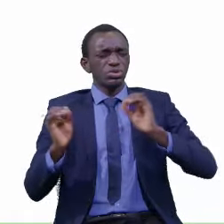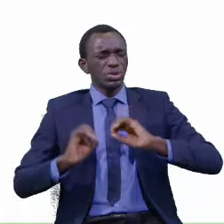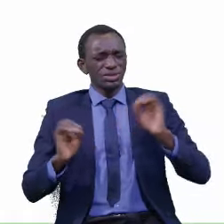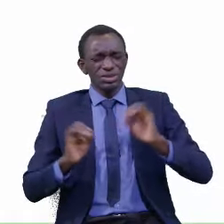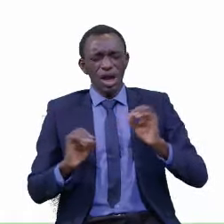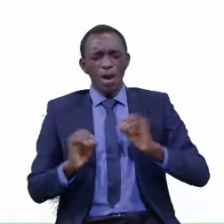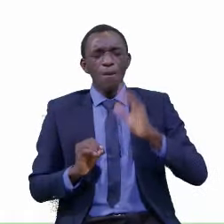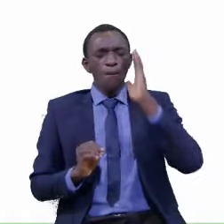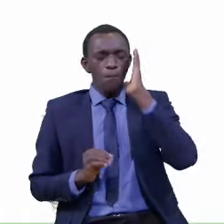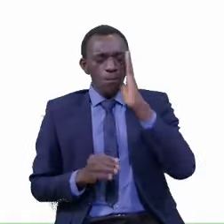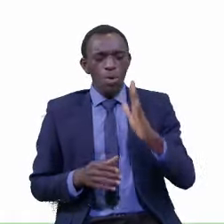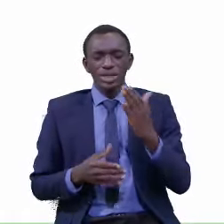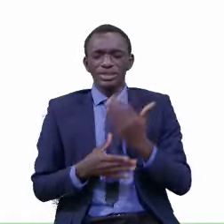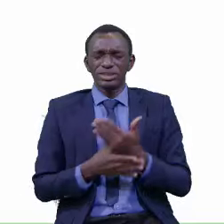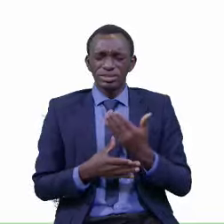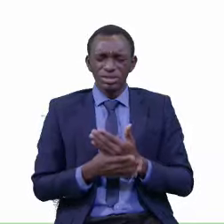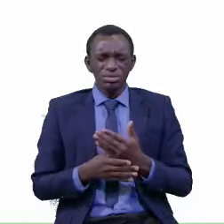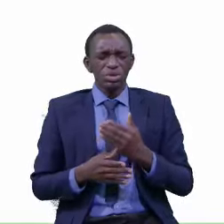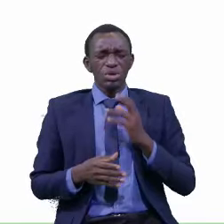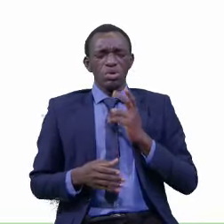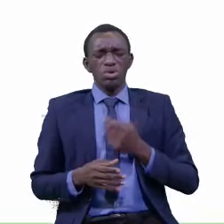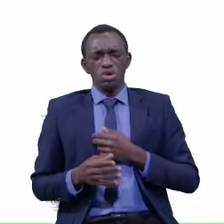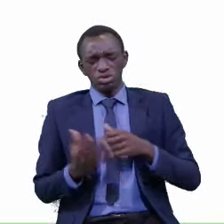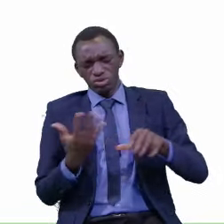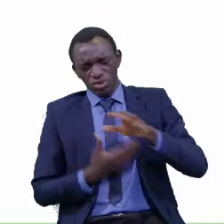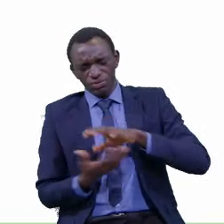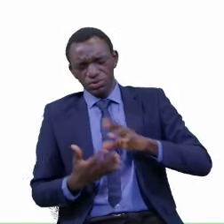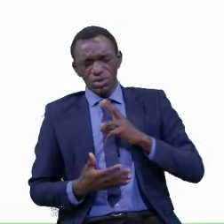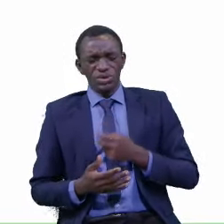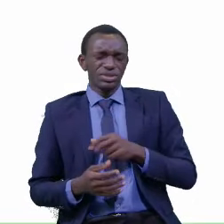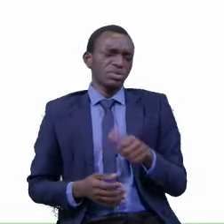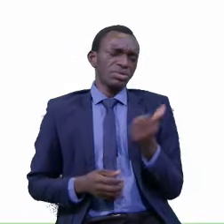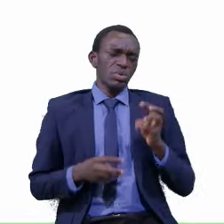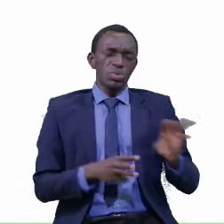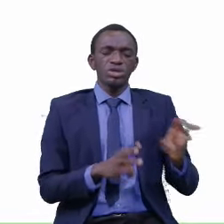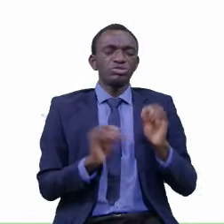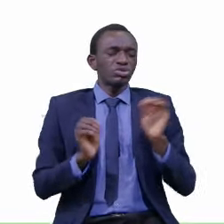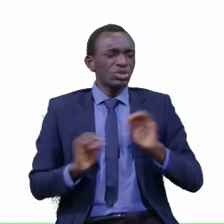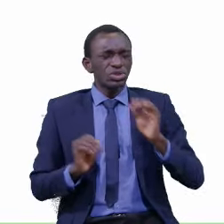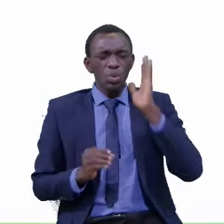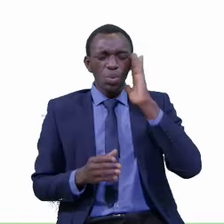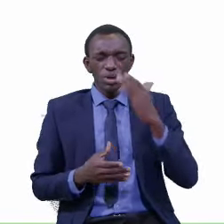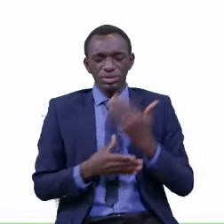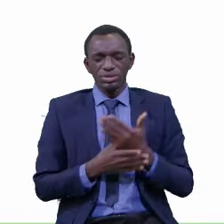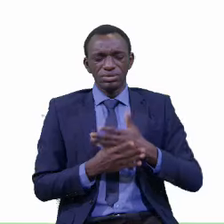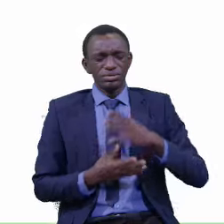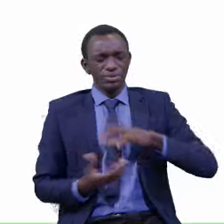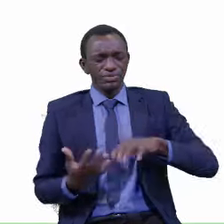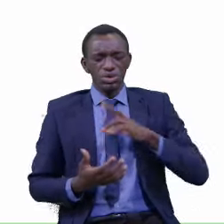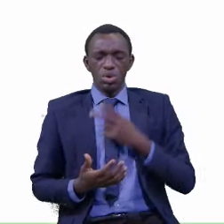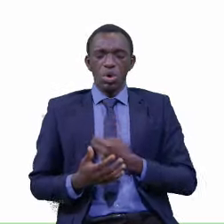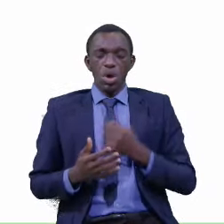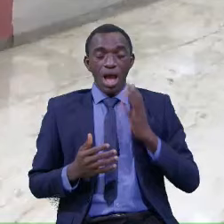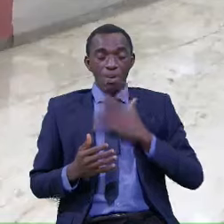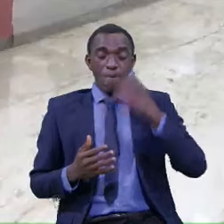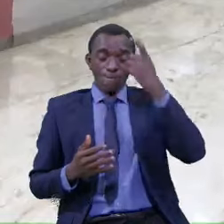will redirect us another way. Nothing will distract us. Focused mind.